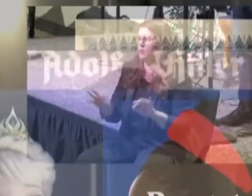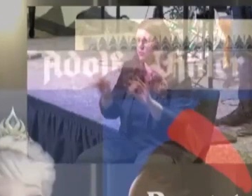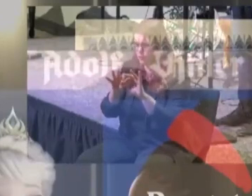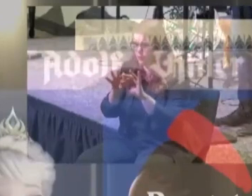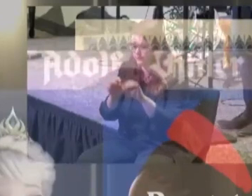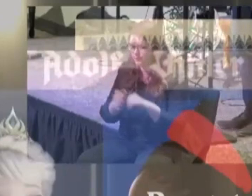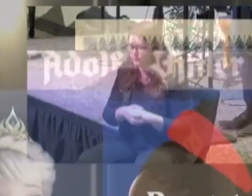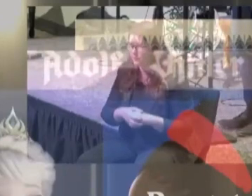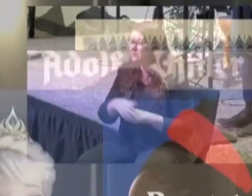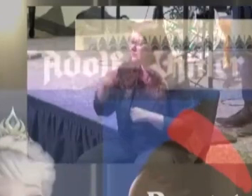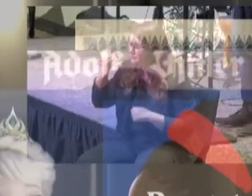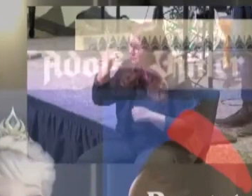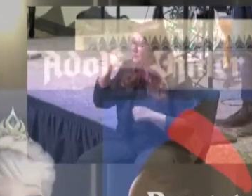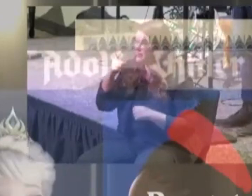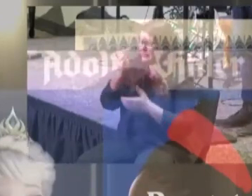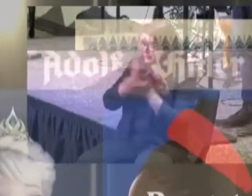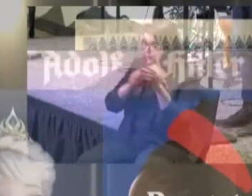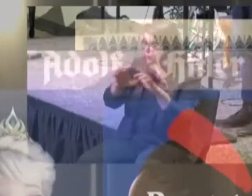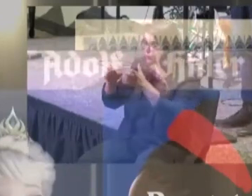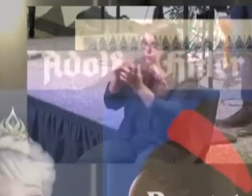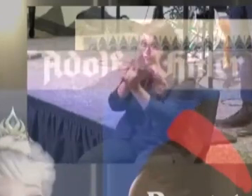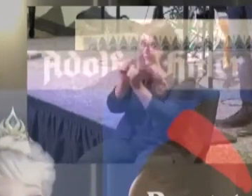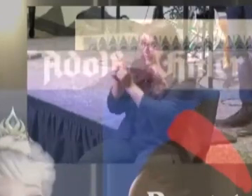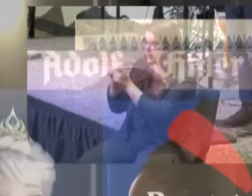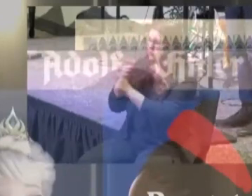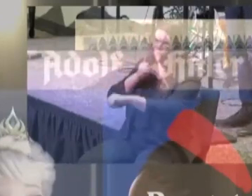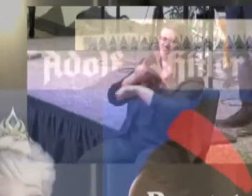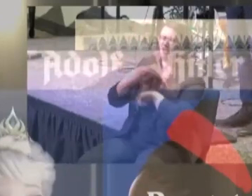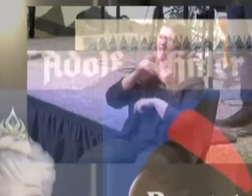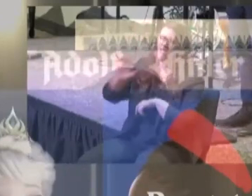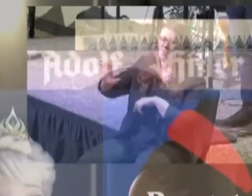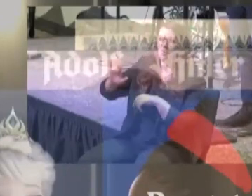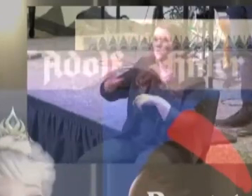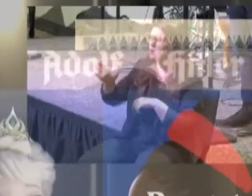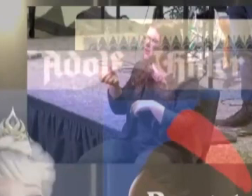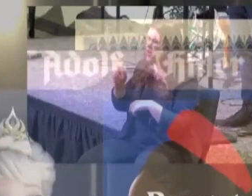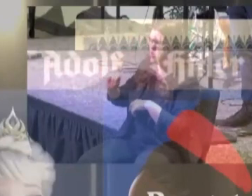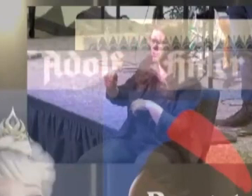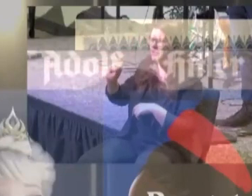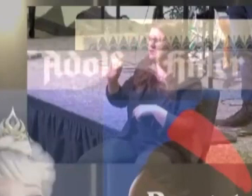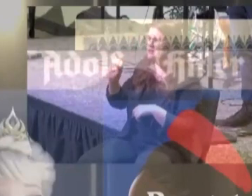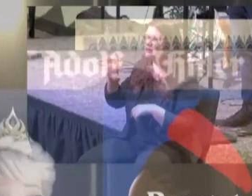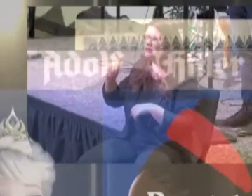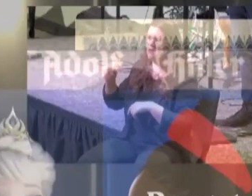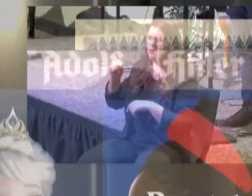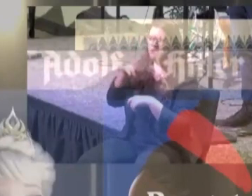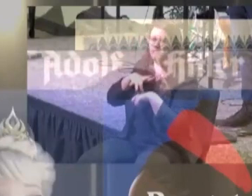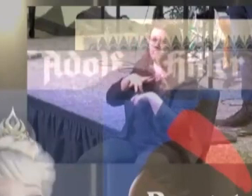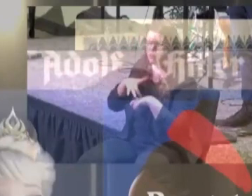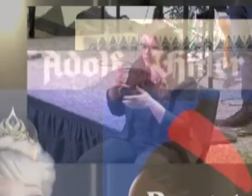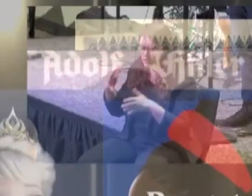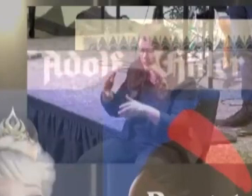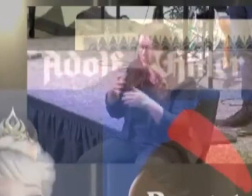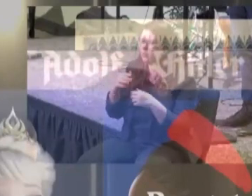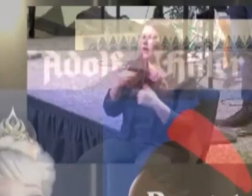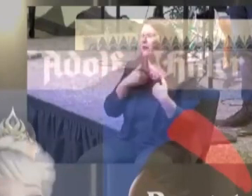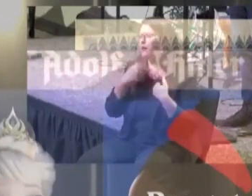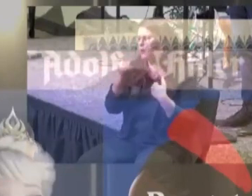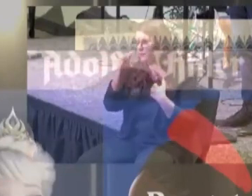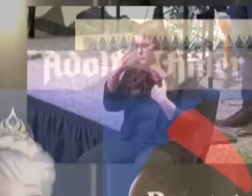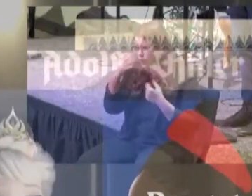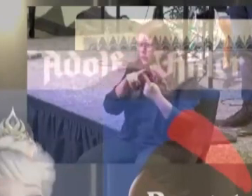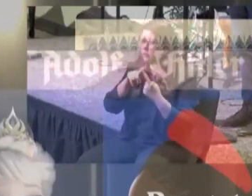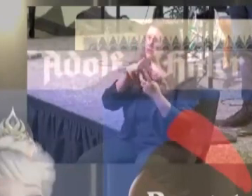of sectarianism has been leveled at translations done by Catholics, the Bible de Jérusalem, Evangelicals, the NIV,